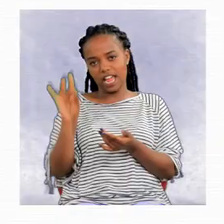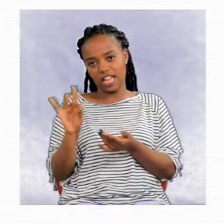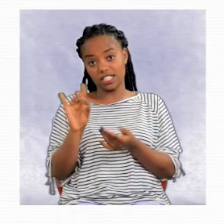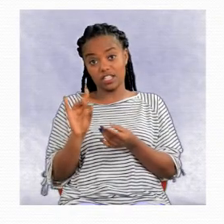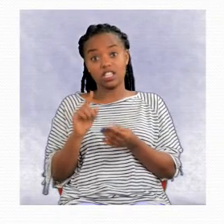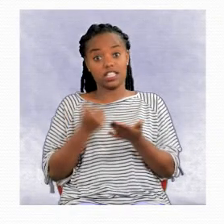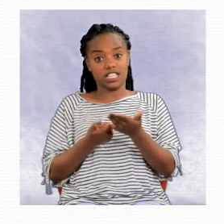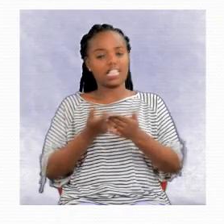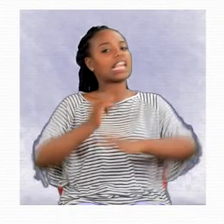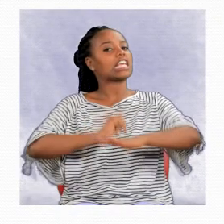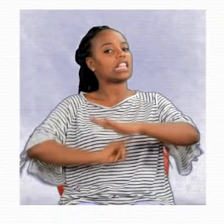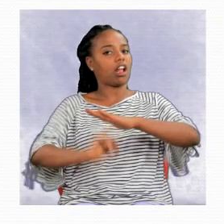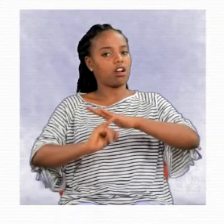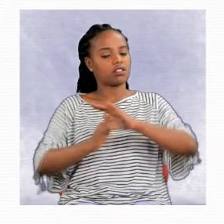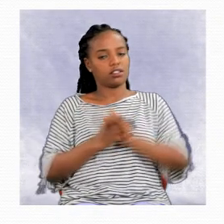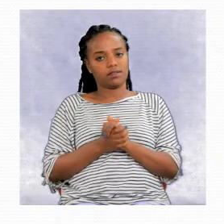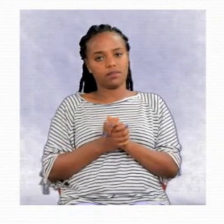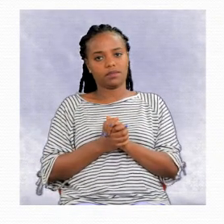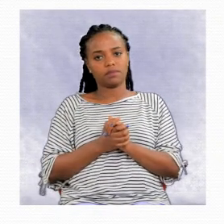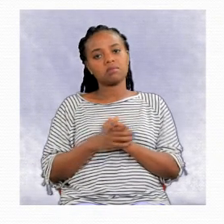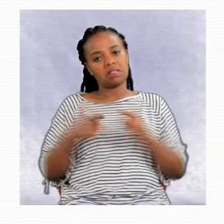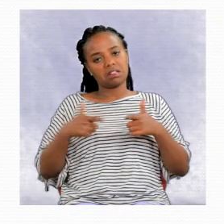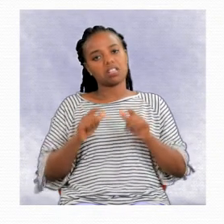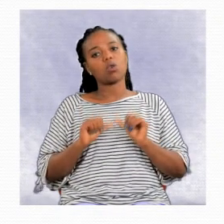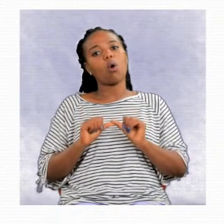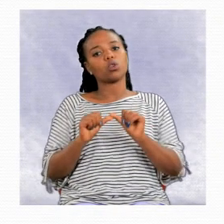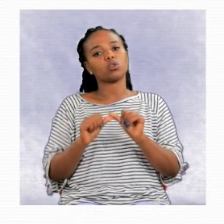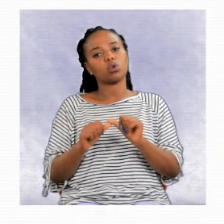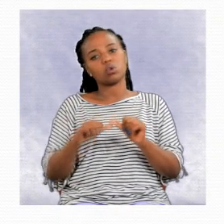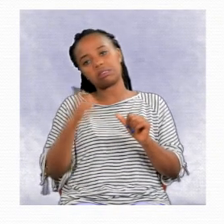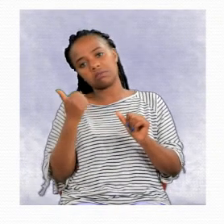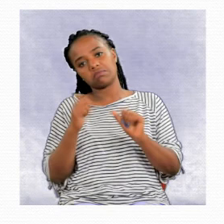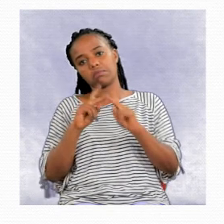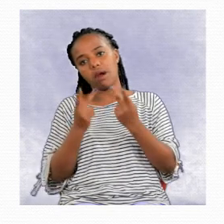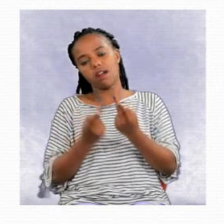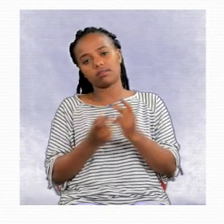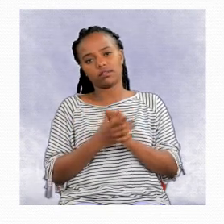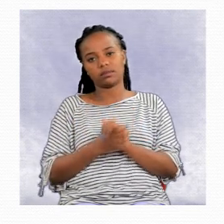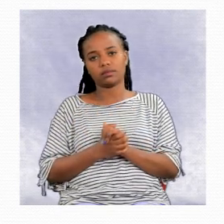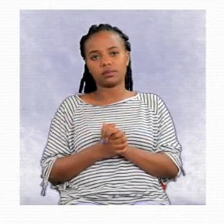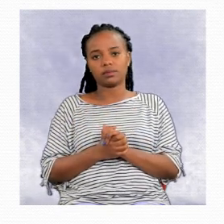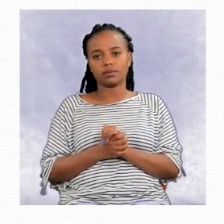7,584.38. So this is the interest. Now let's continue to the next part.